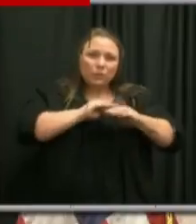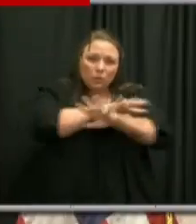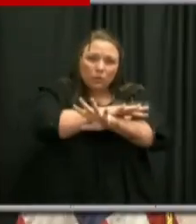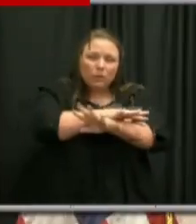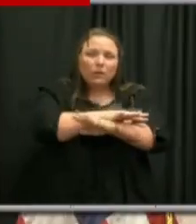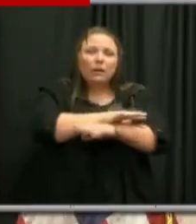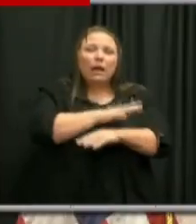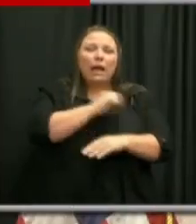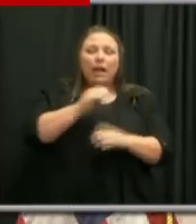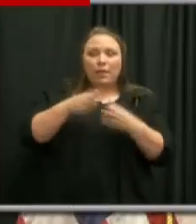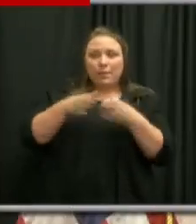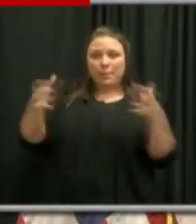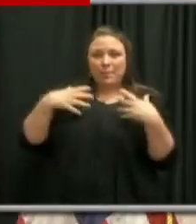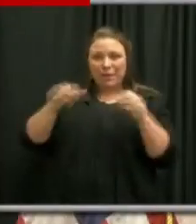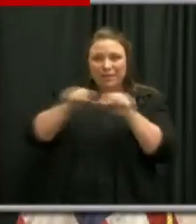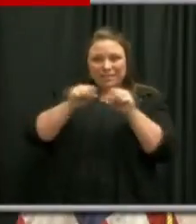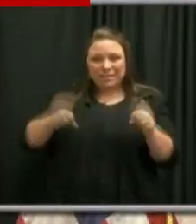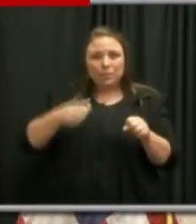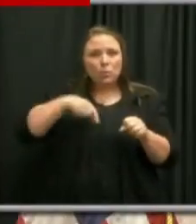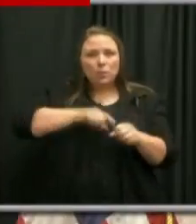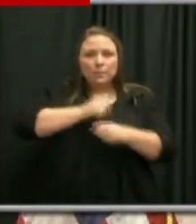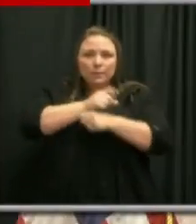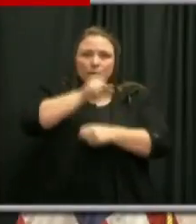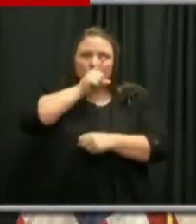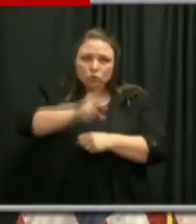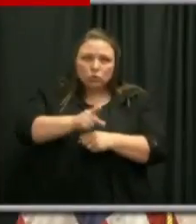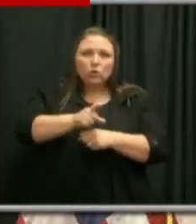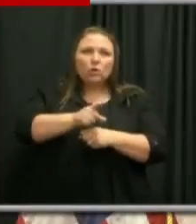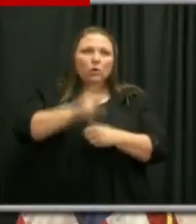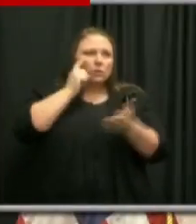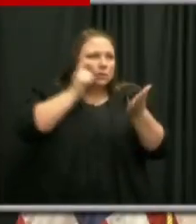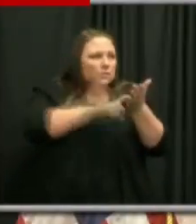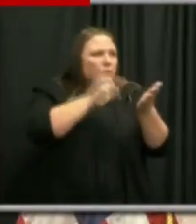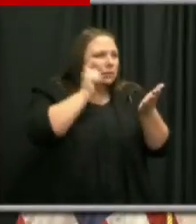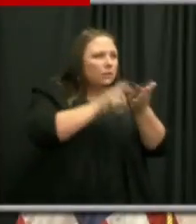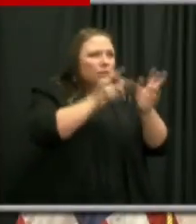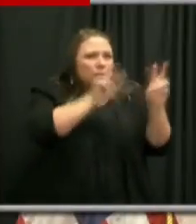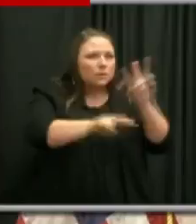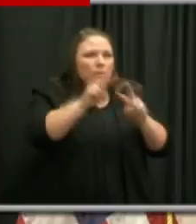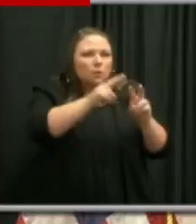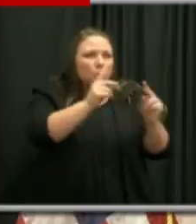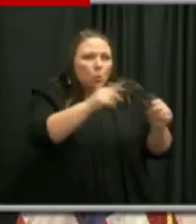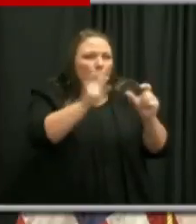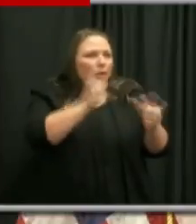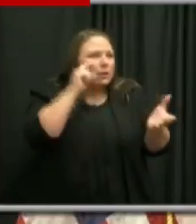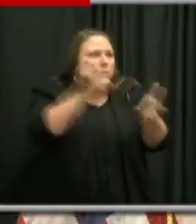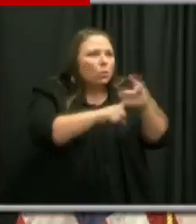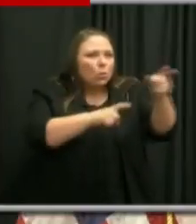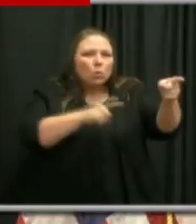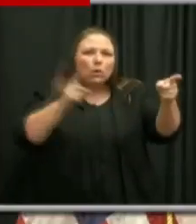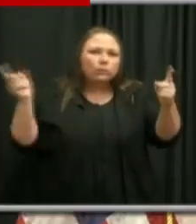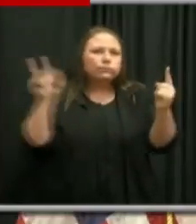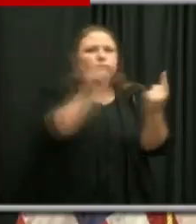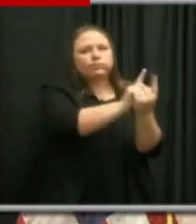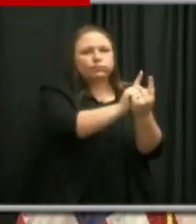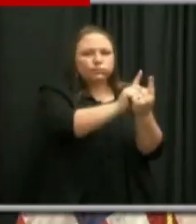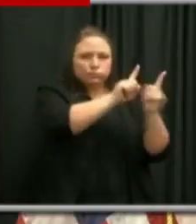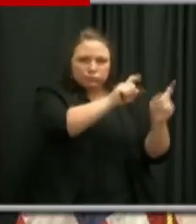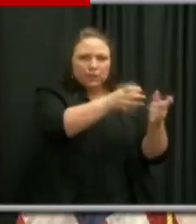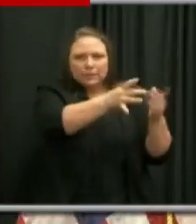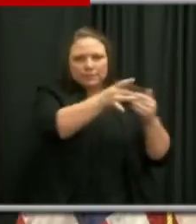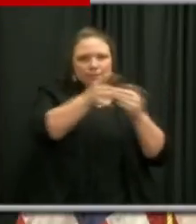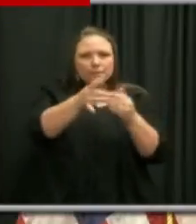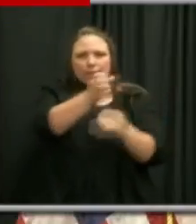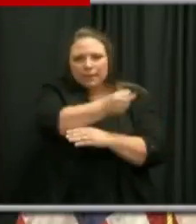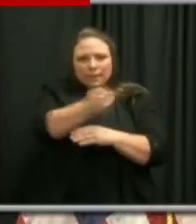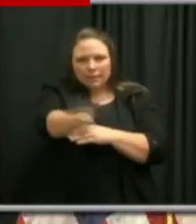the public health system, there's a vigilance of making sure symptoms are recognized, and quickly the public health team comes in and dives into